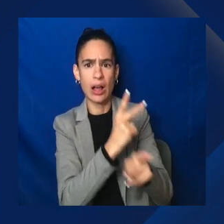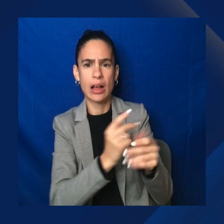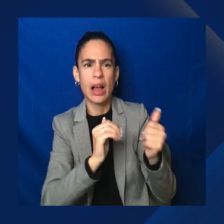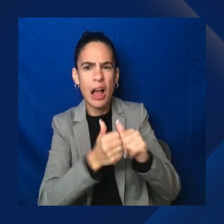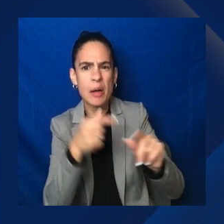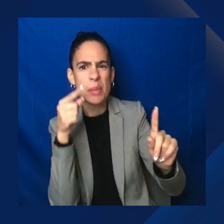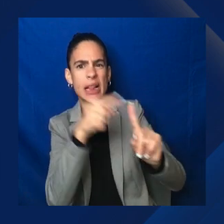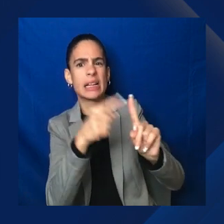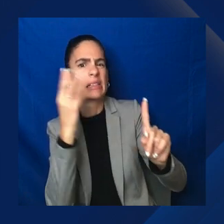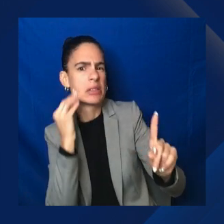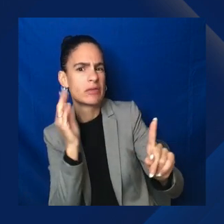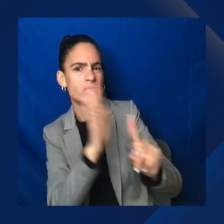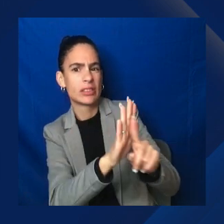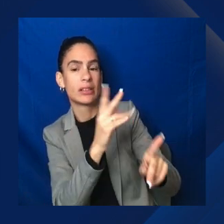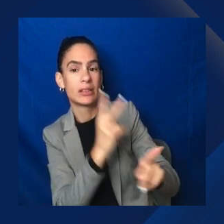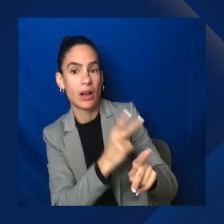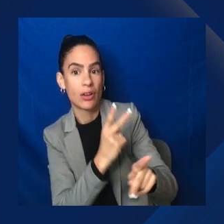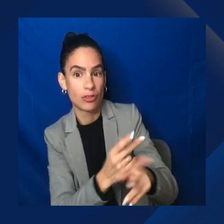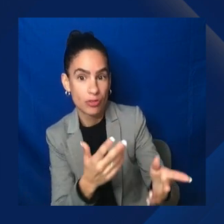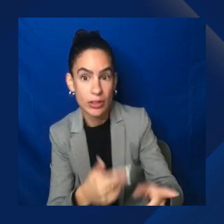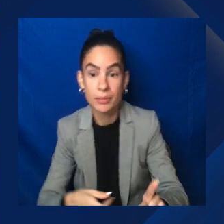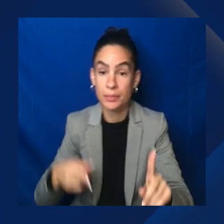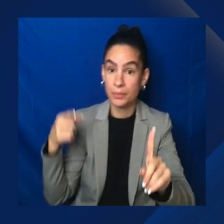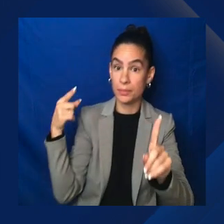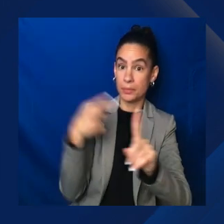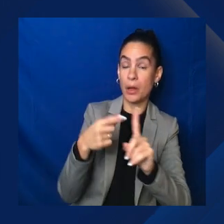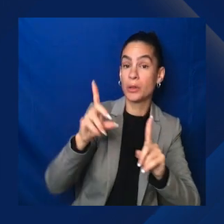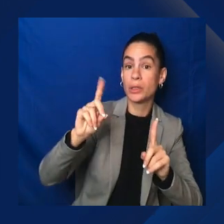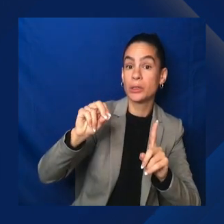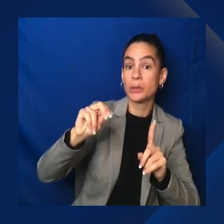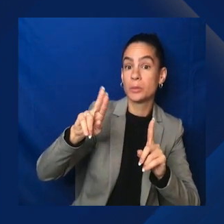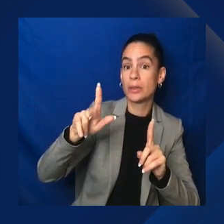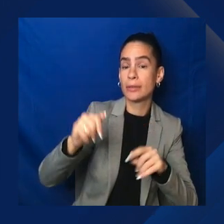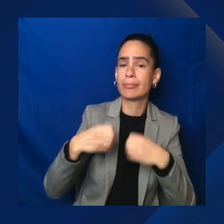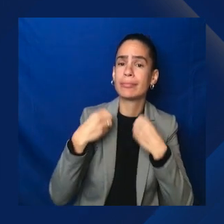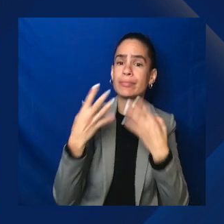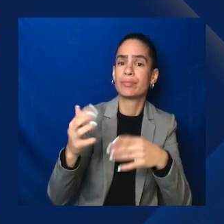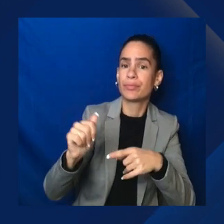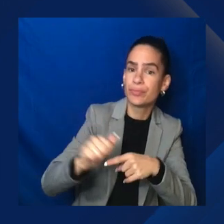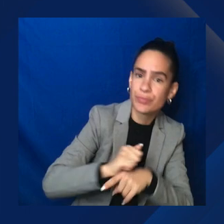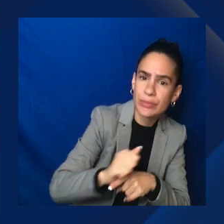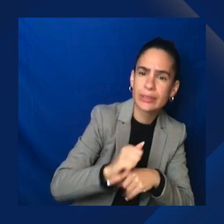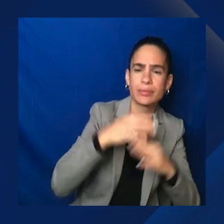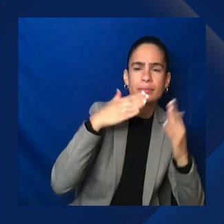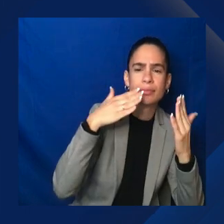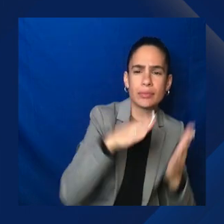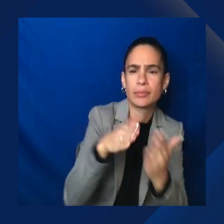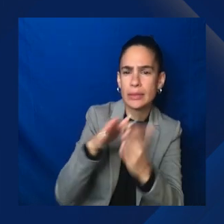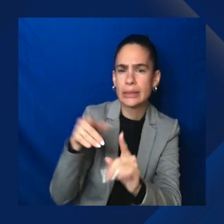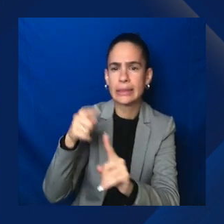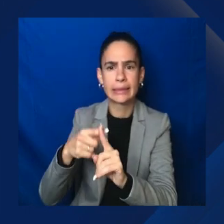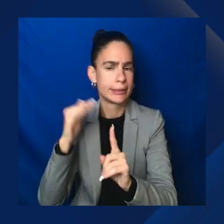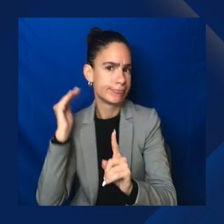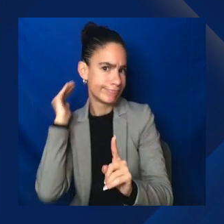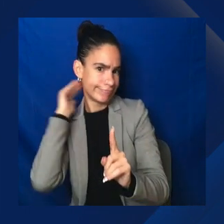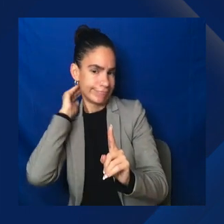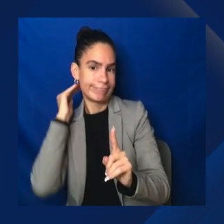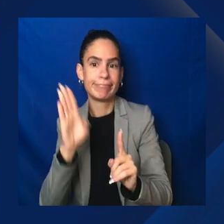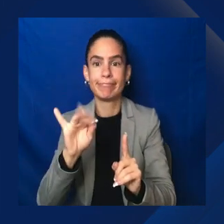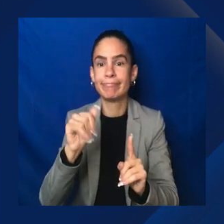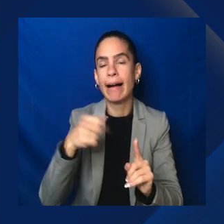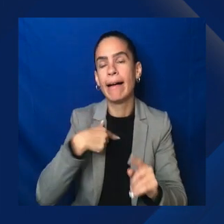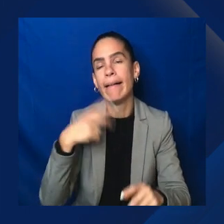training and the doula and really addressing that implicit bias that we've seen for so long. And on that issue, because we know